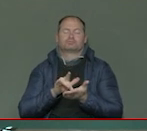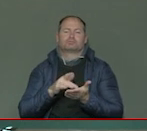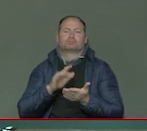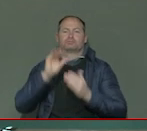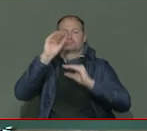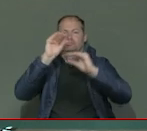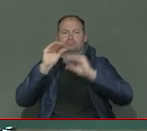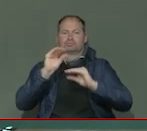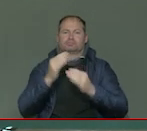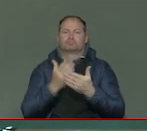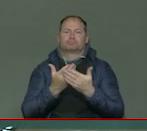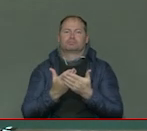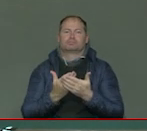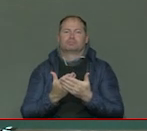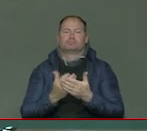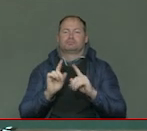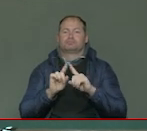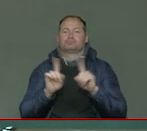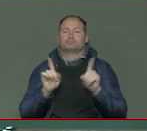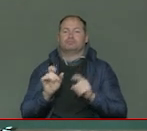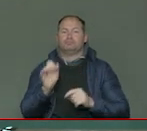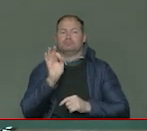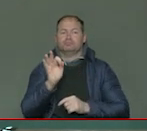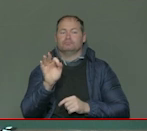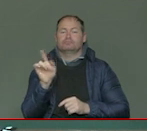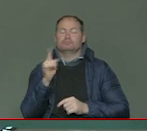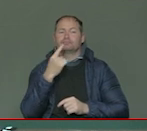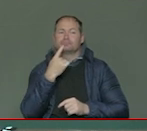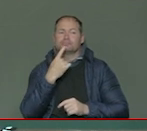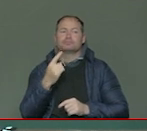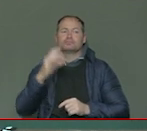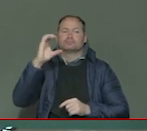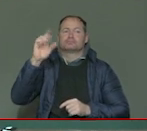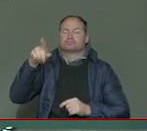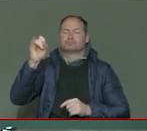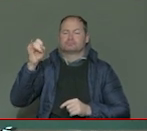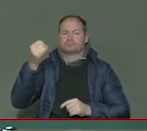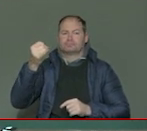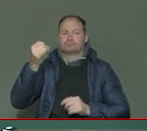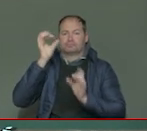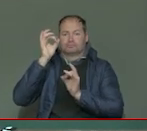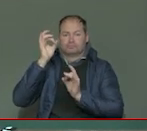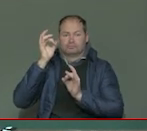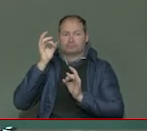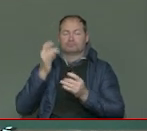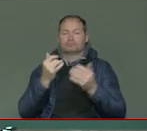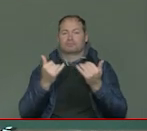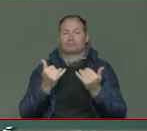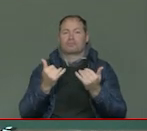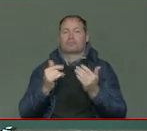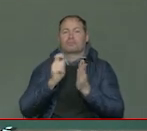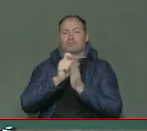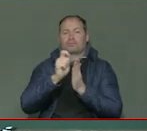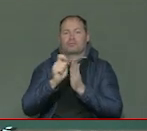All right? It doesn't matter. But if they ask you to do the CPJ with the details, you will only have one entry. So